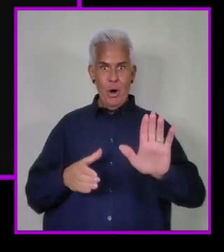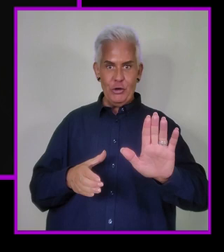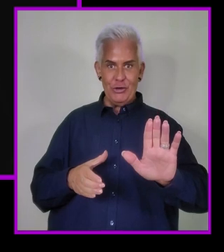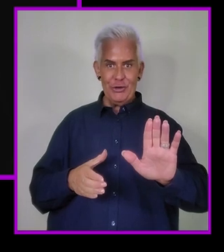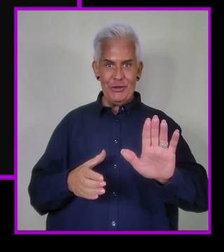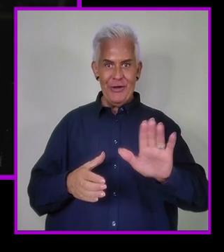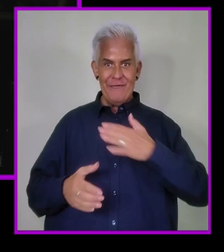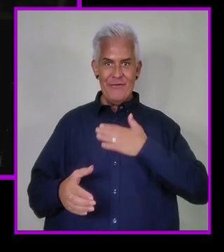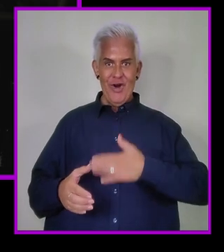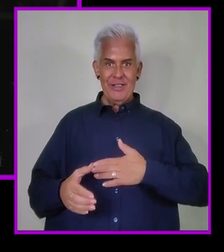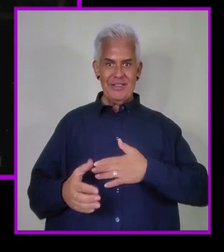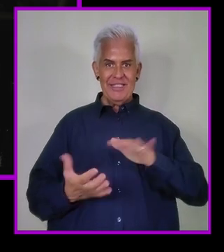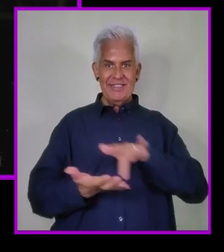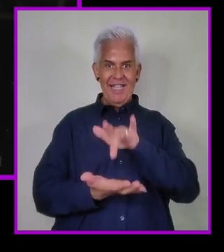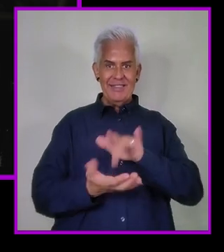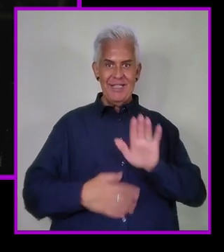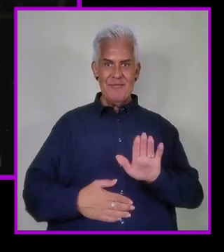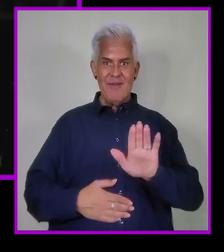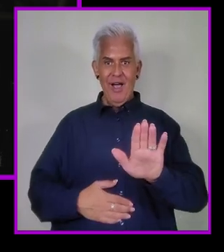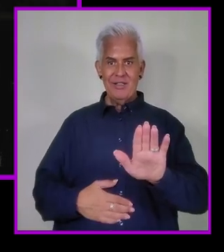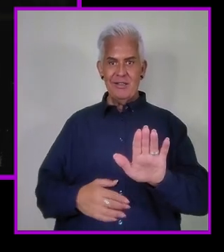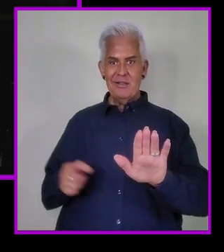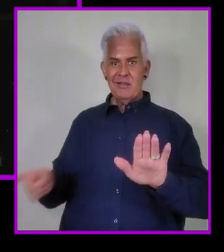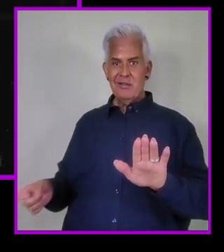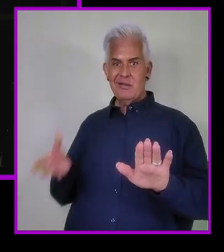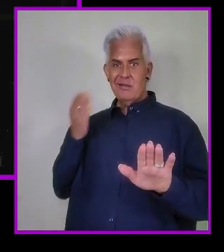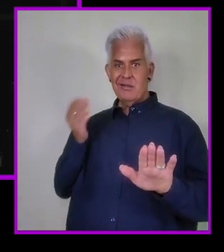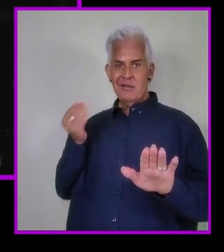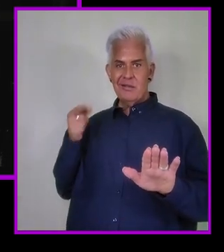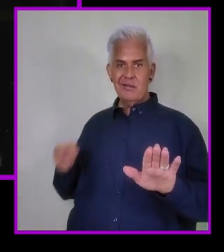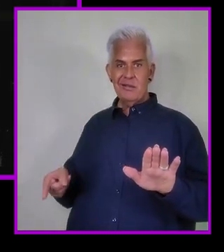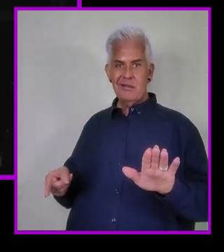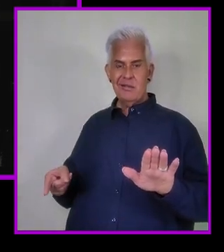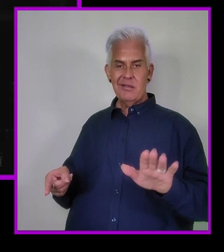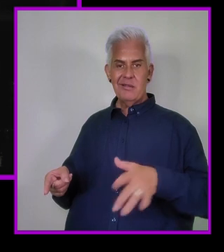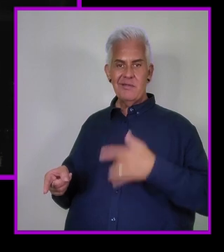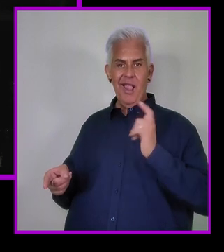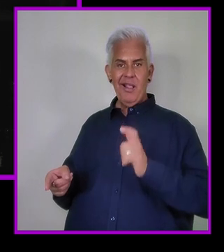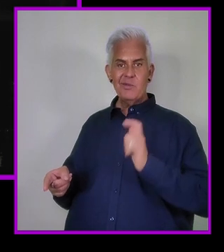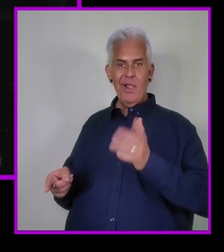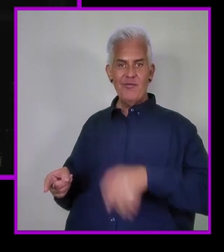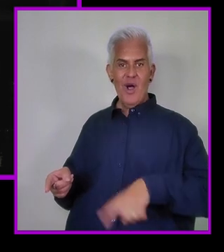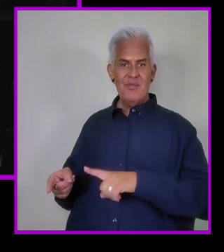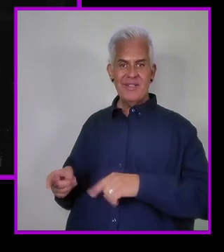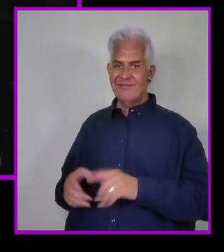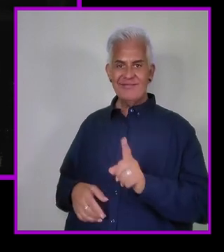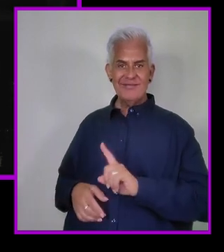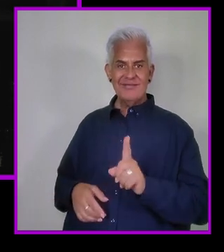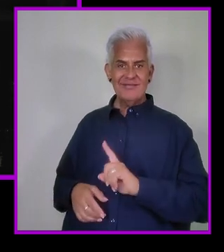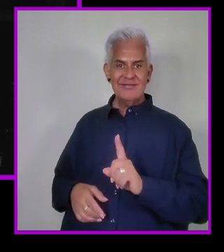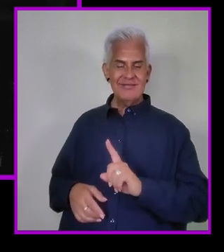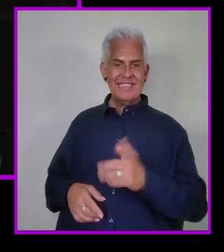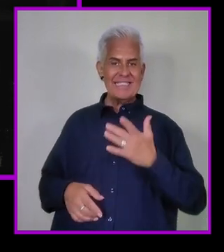better, because otherwise we all get used to hearing from this people that we feel comfortable hearing from. And